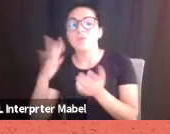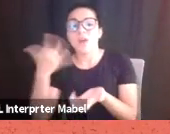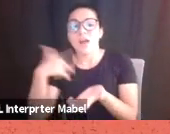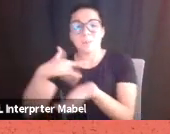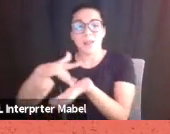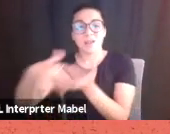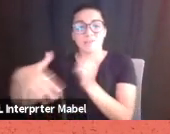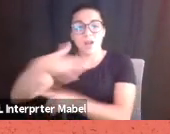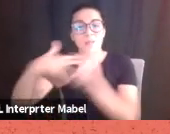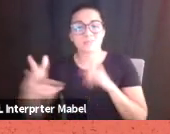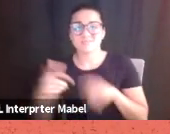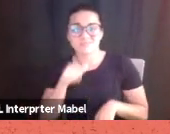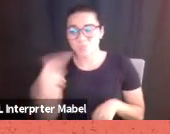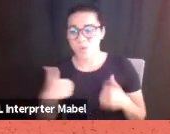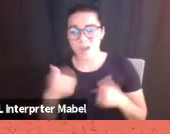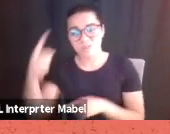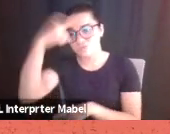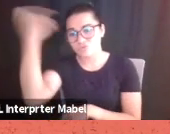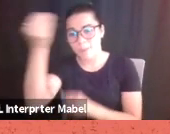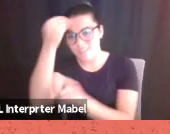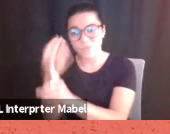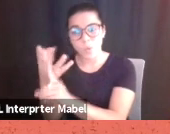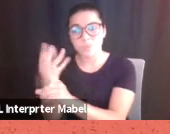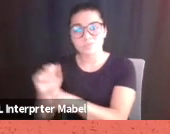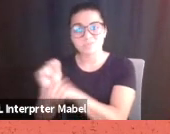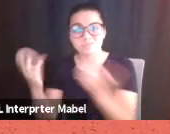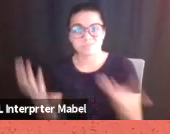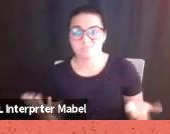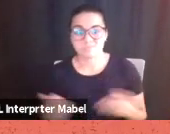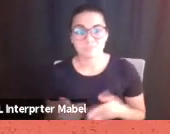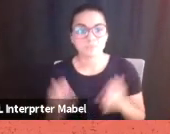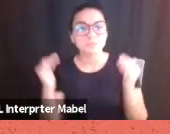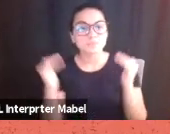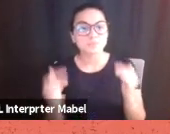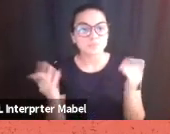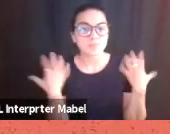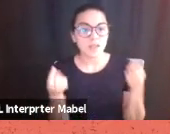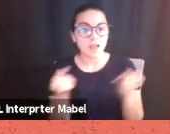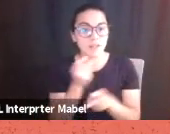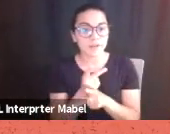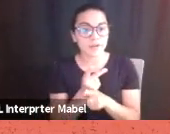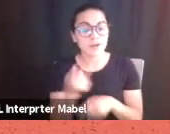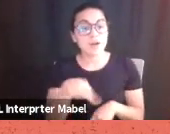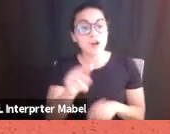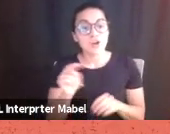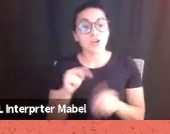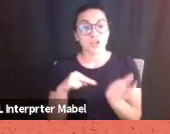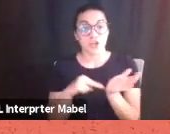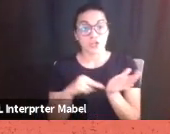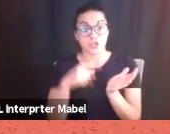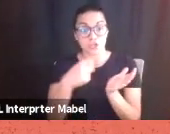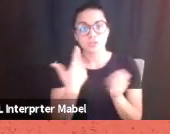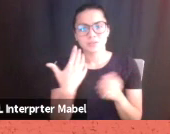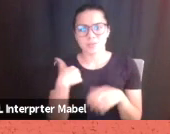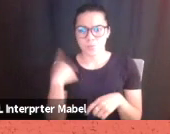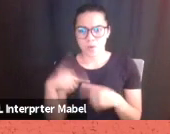Shifting to healthcare. The nurse at the hospital blamed me for my assault, which made